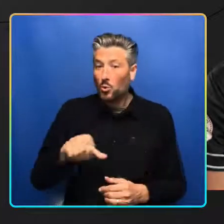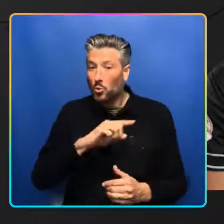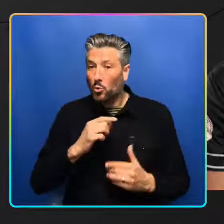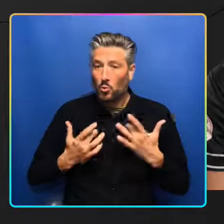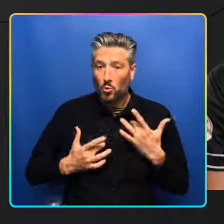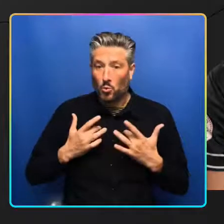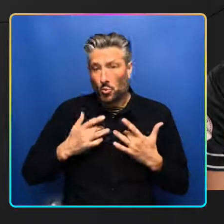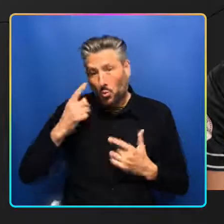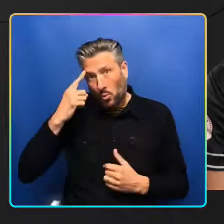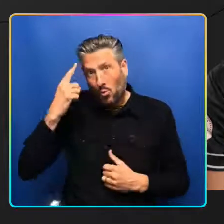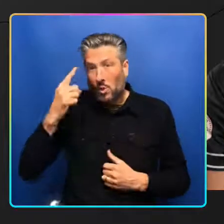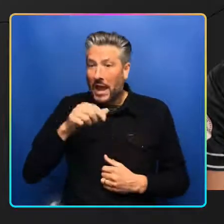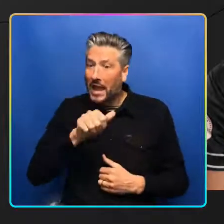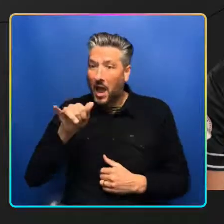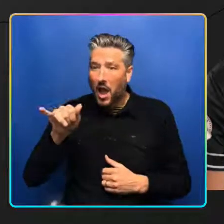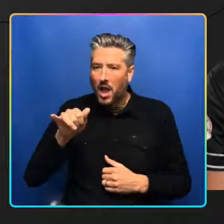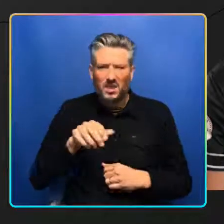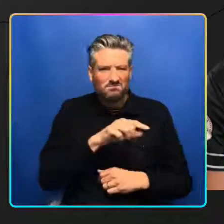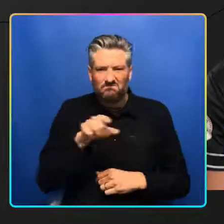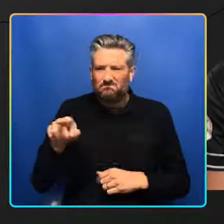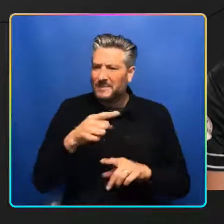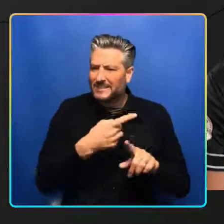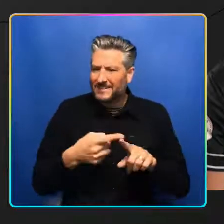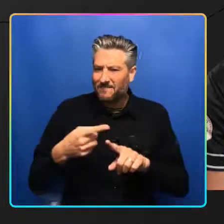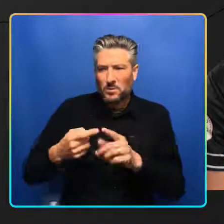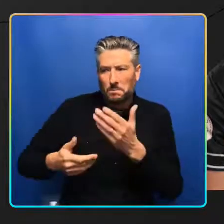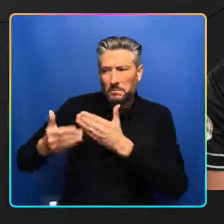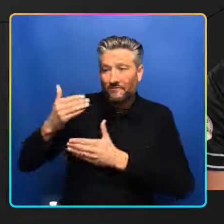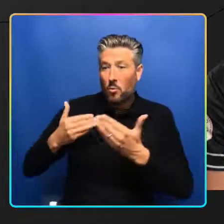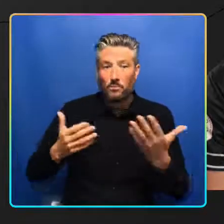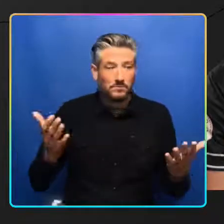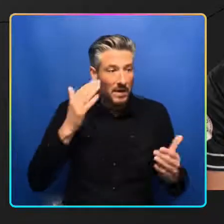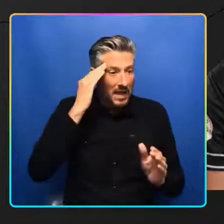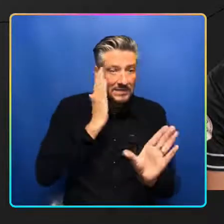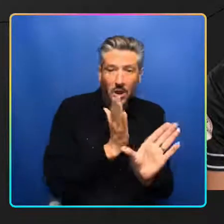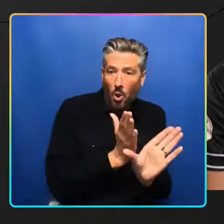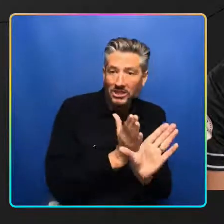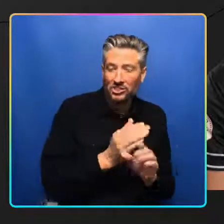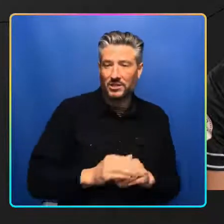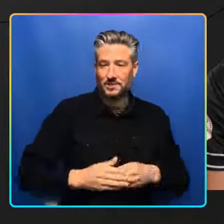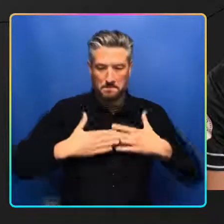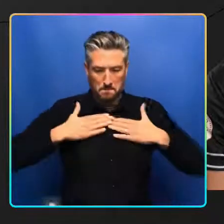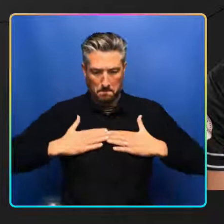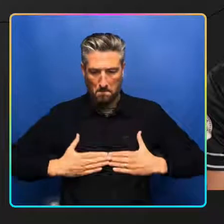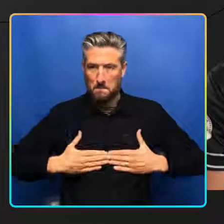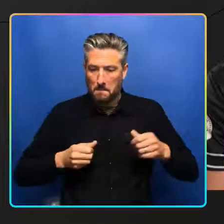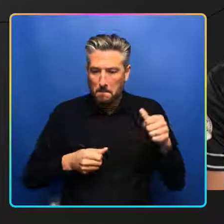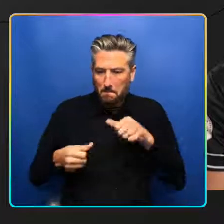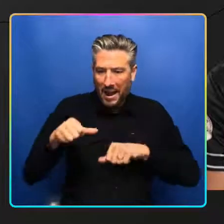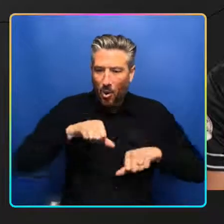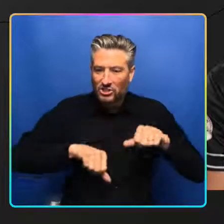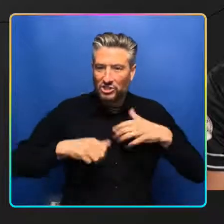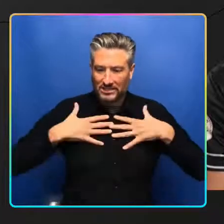from psychology. Some of them, they are coming from biology. Some of them, they are coming from linguistics.